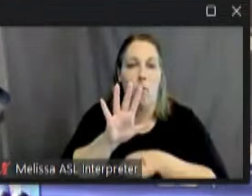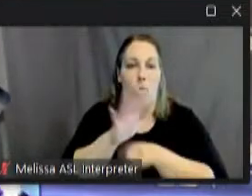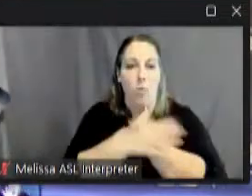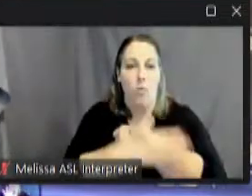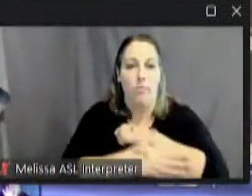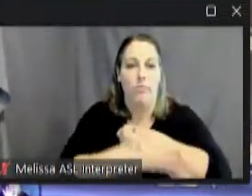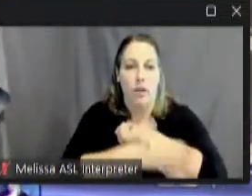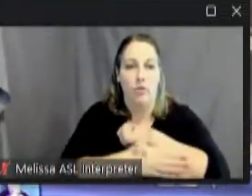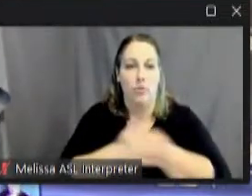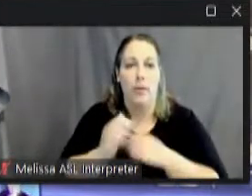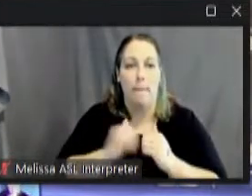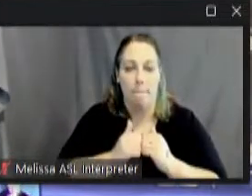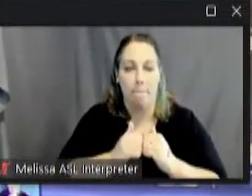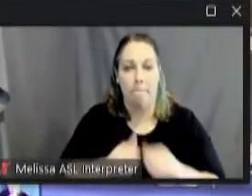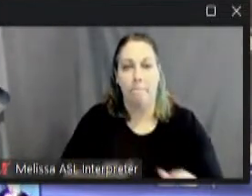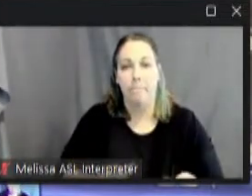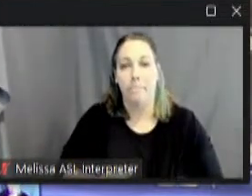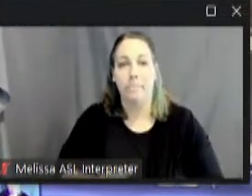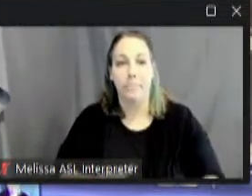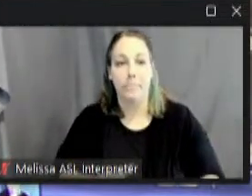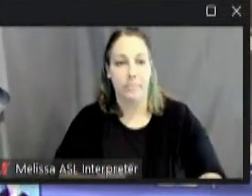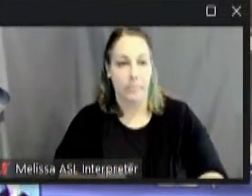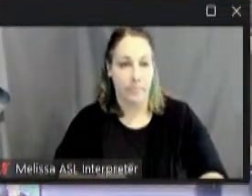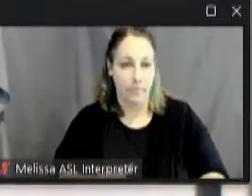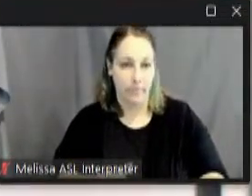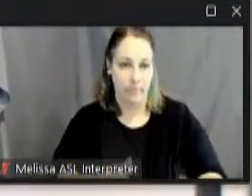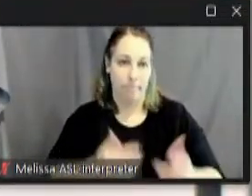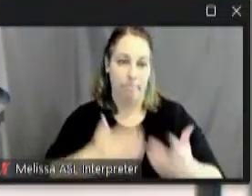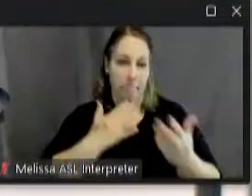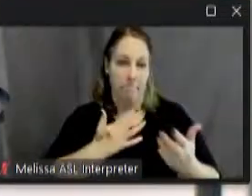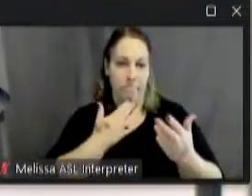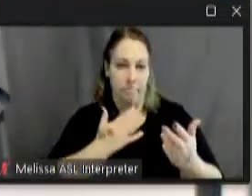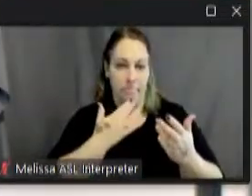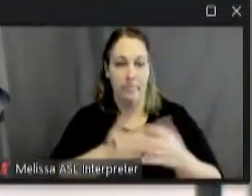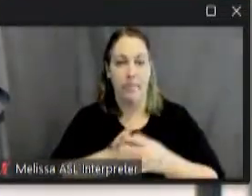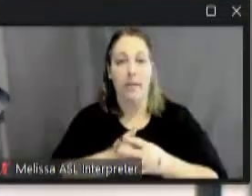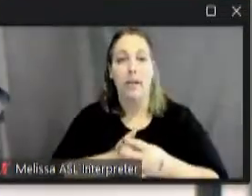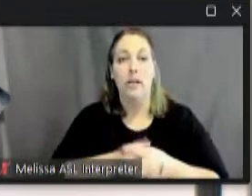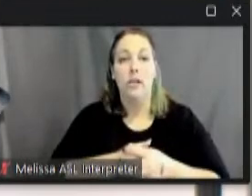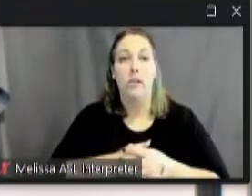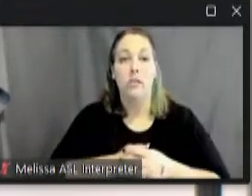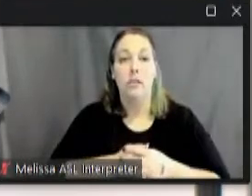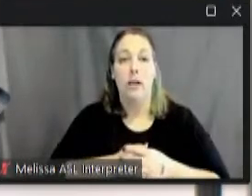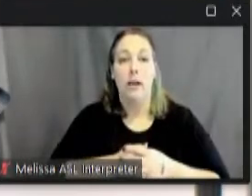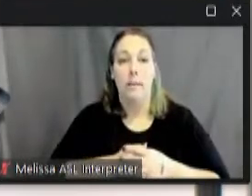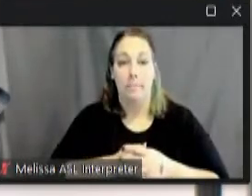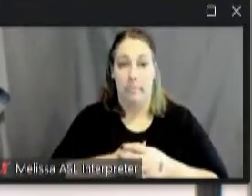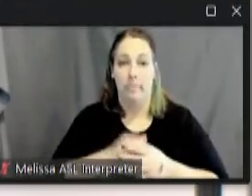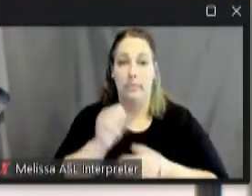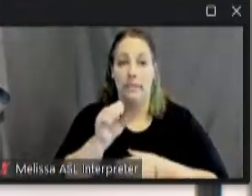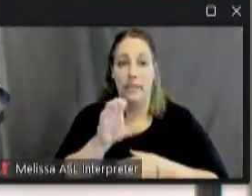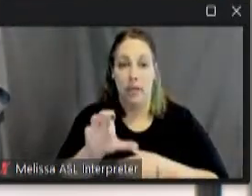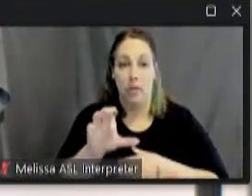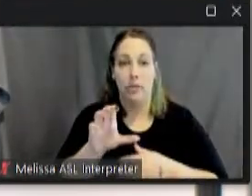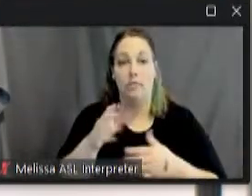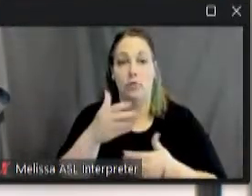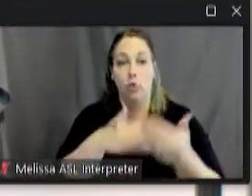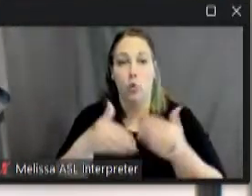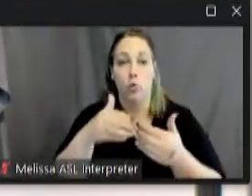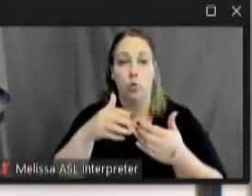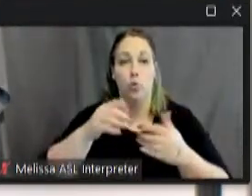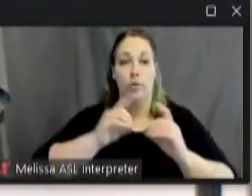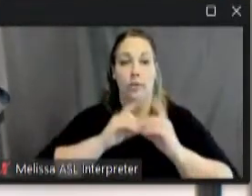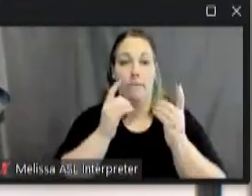On behalf of the Secretary for Social Development, that every measure we've discussed today are